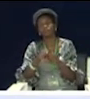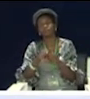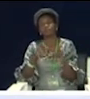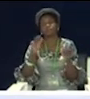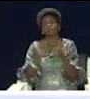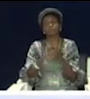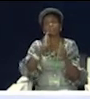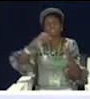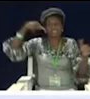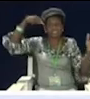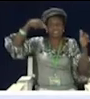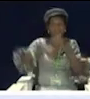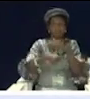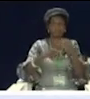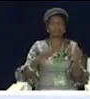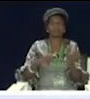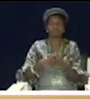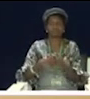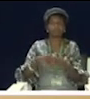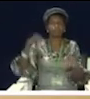That's deep.